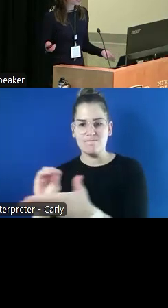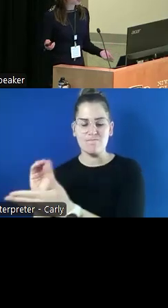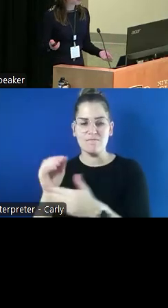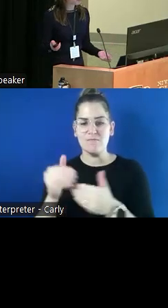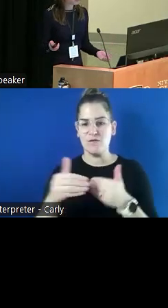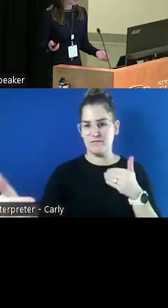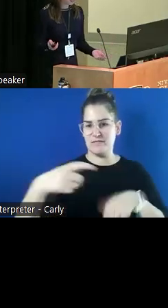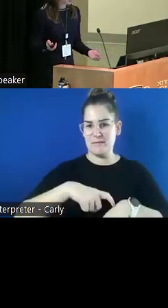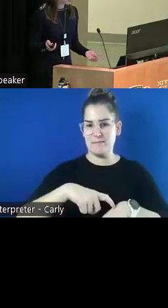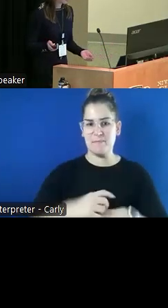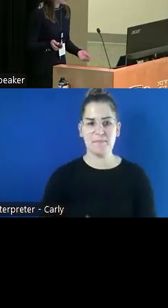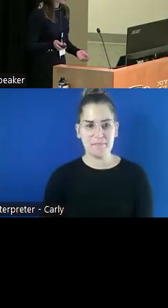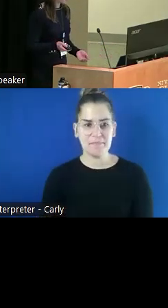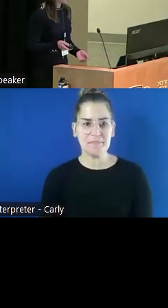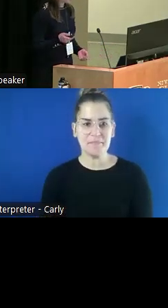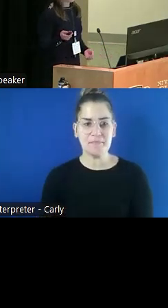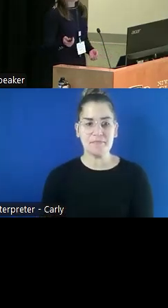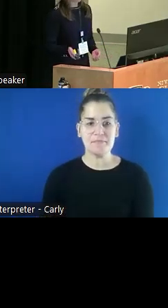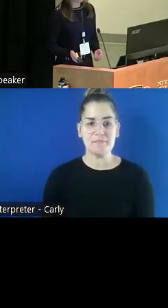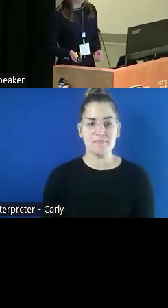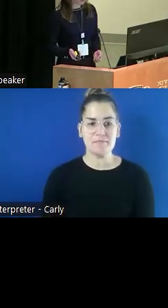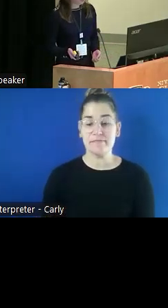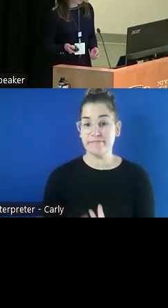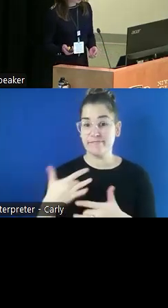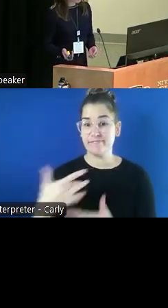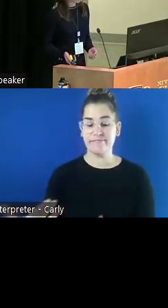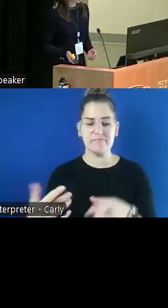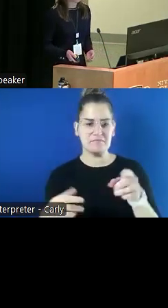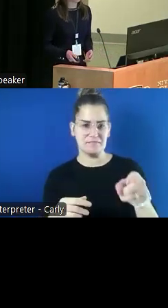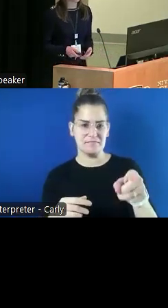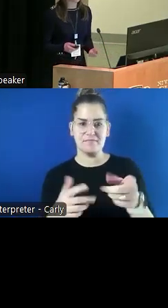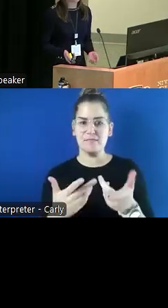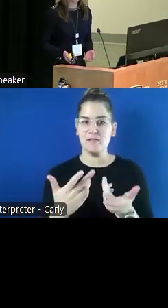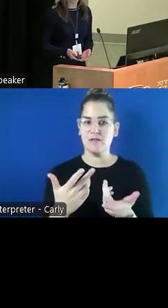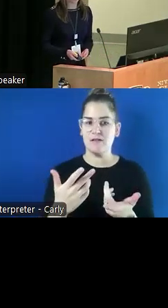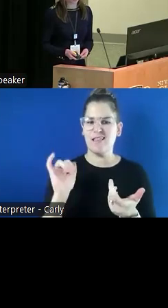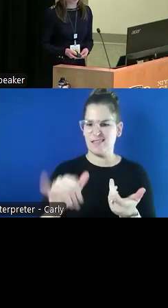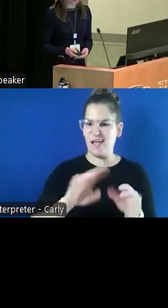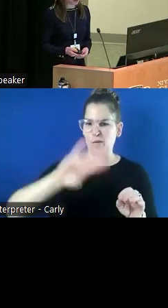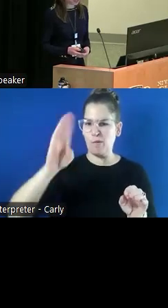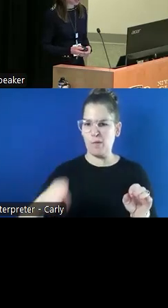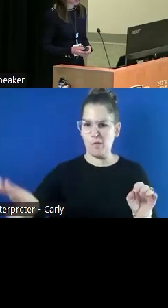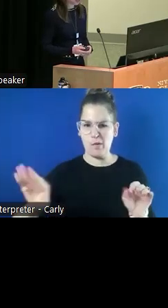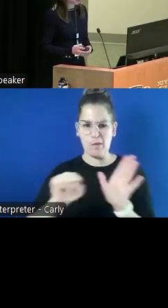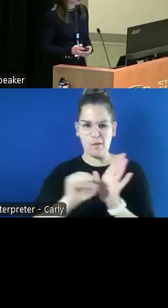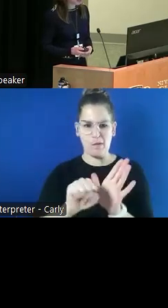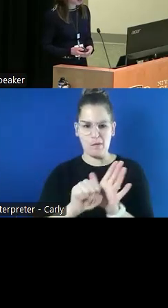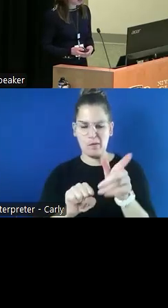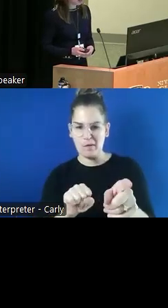Portrayed here is the growth curve model of negative symptoms for the full CHR sample in this